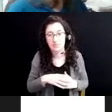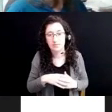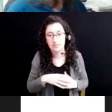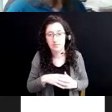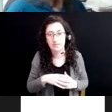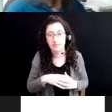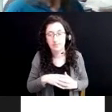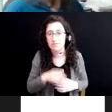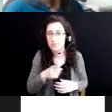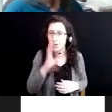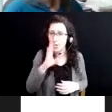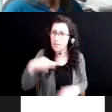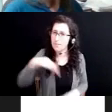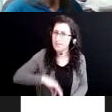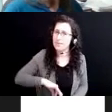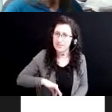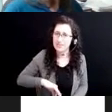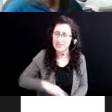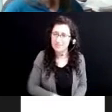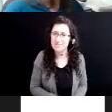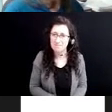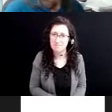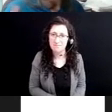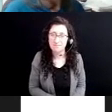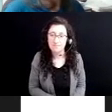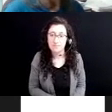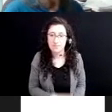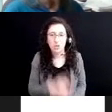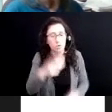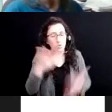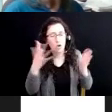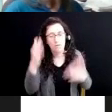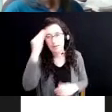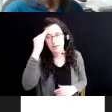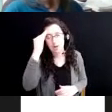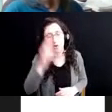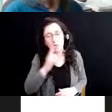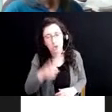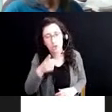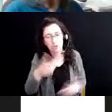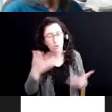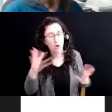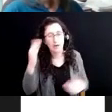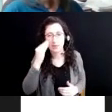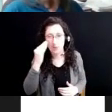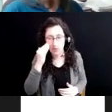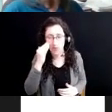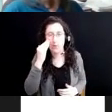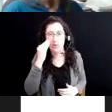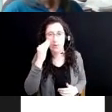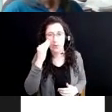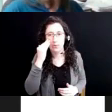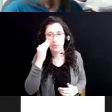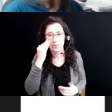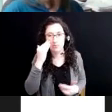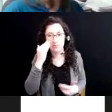you'll benefit from it. It's, as you already know, I'm sure many of you know, like, and you live on the